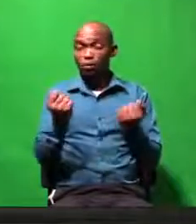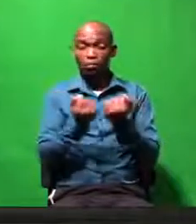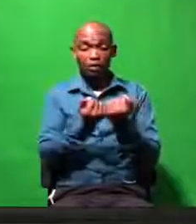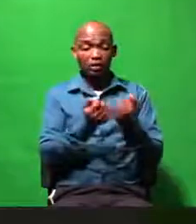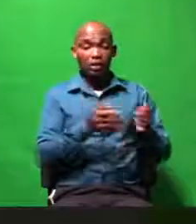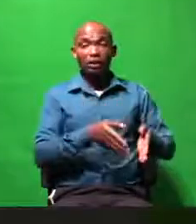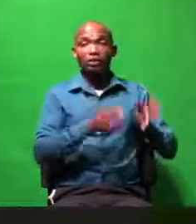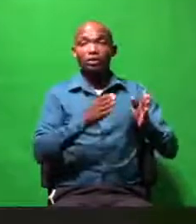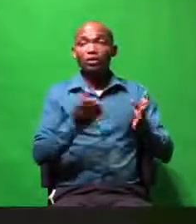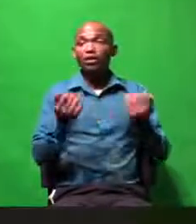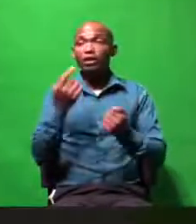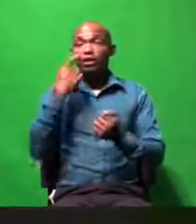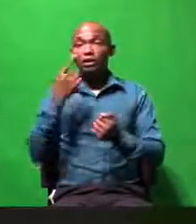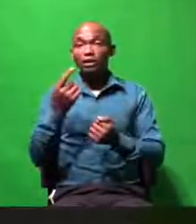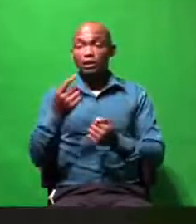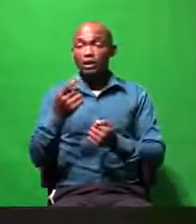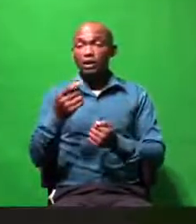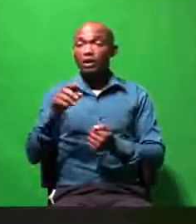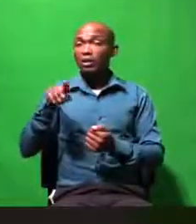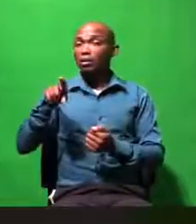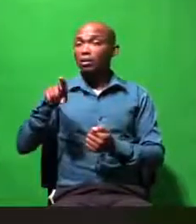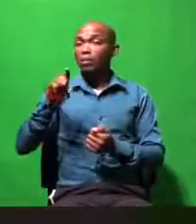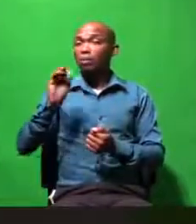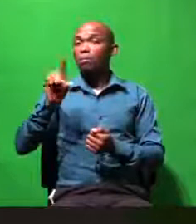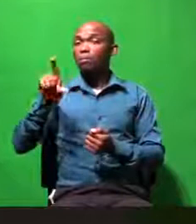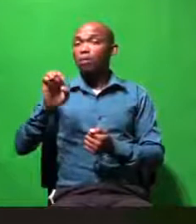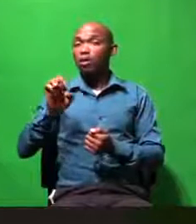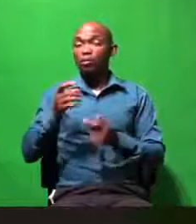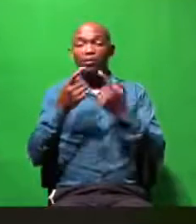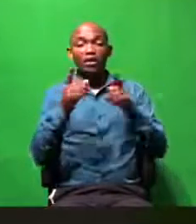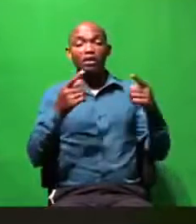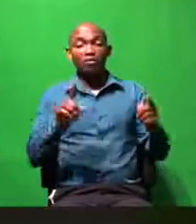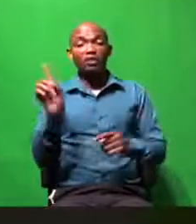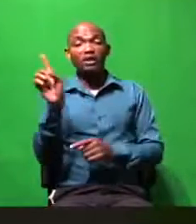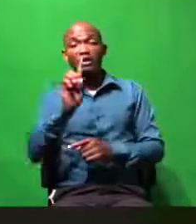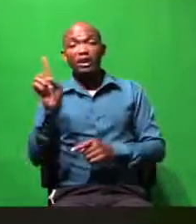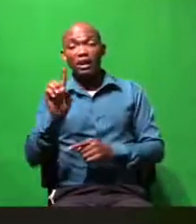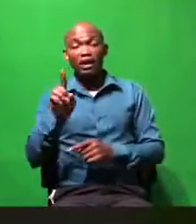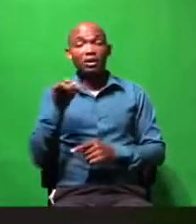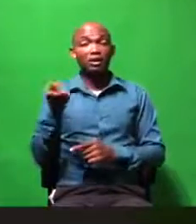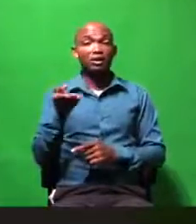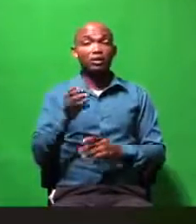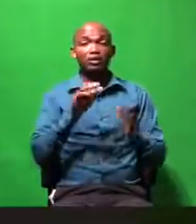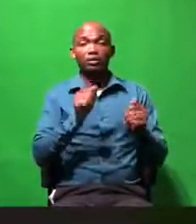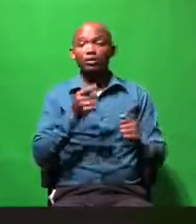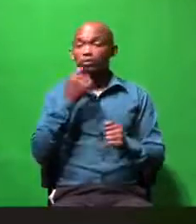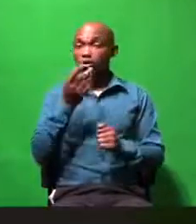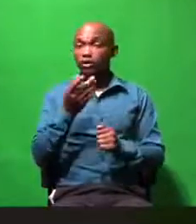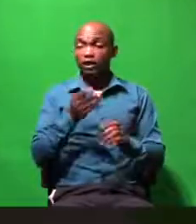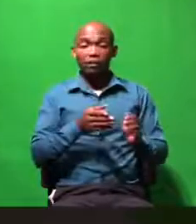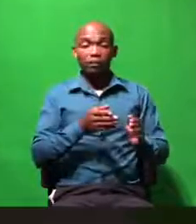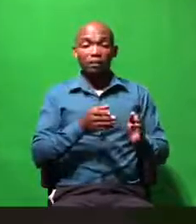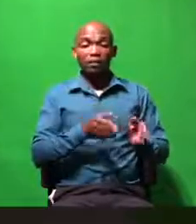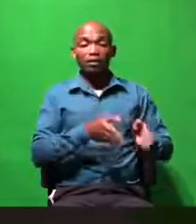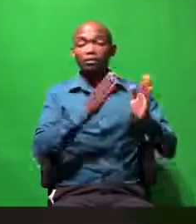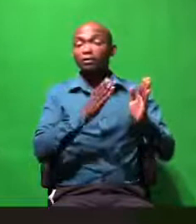roads, so you can see a pole which is painted in different color. So that you can say is ranging rod. So that ranging rod